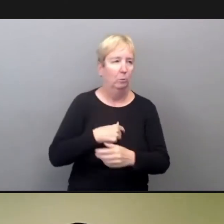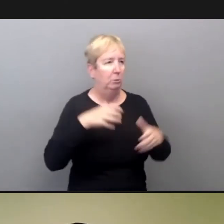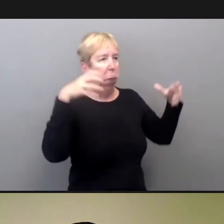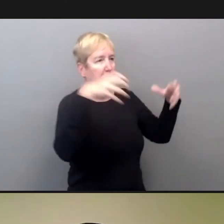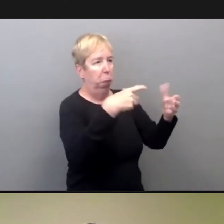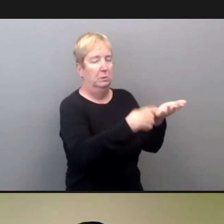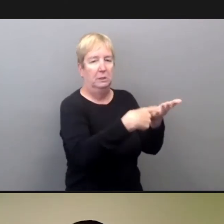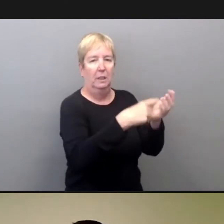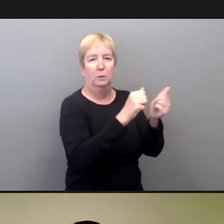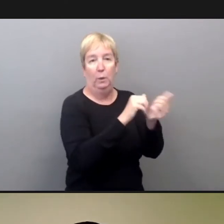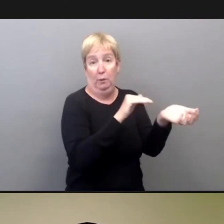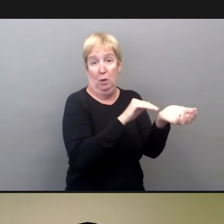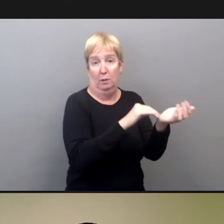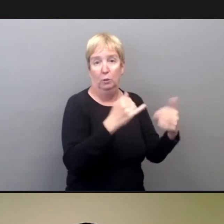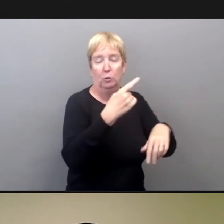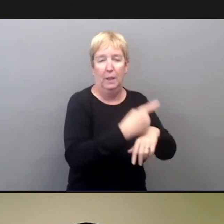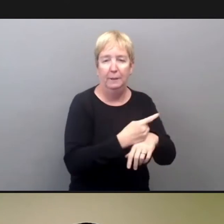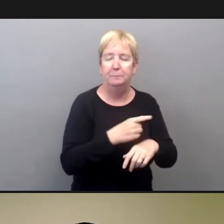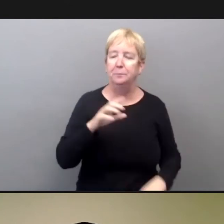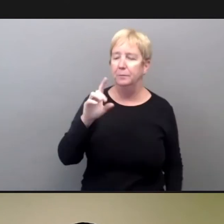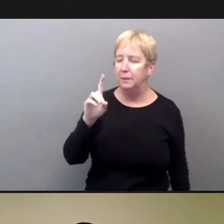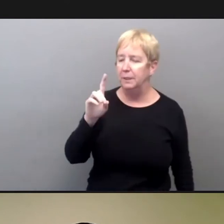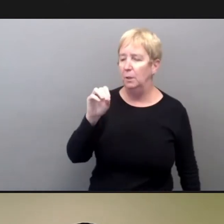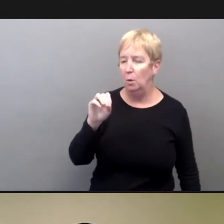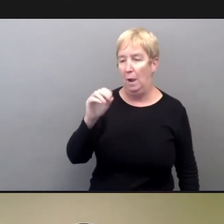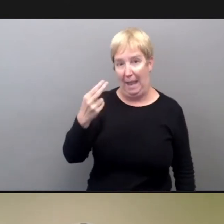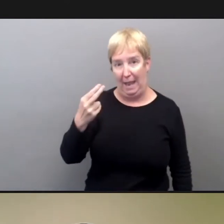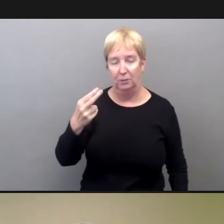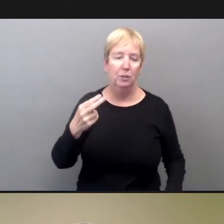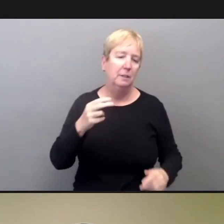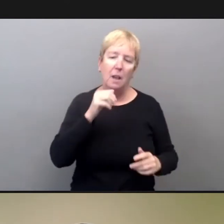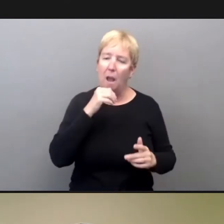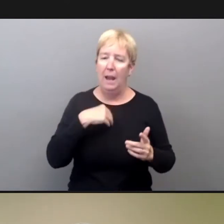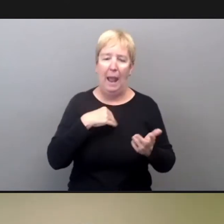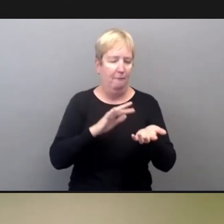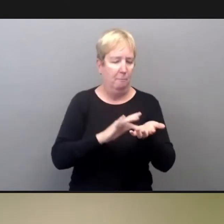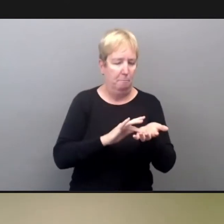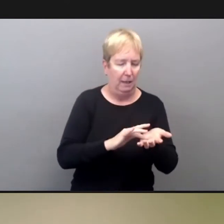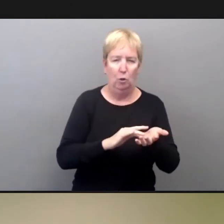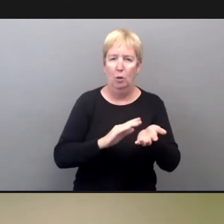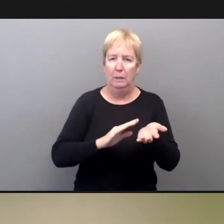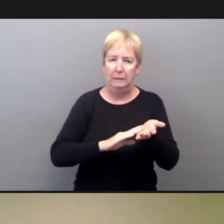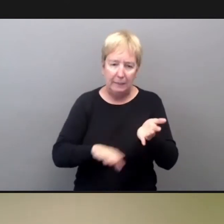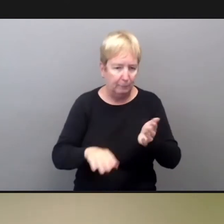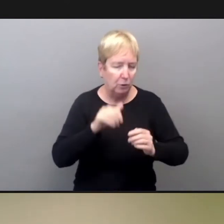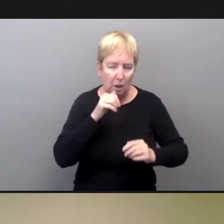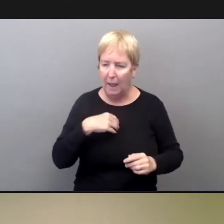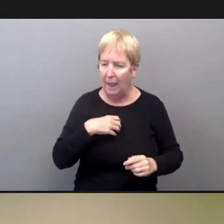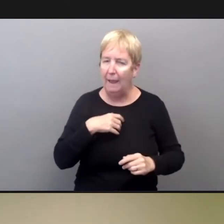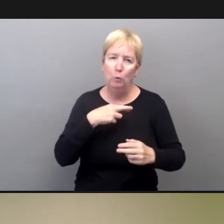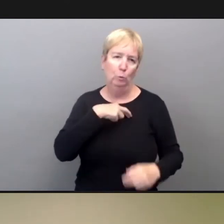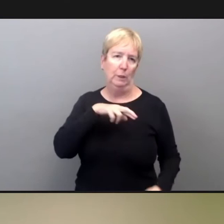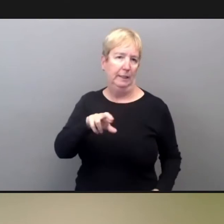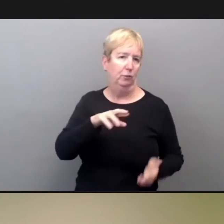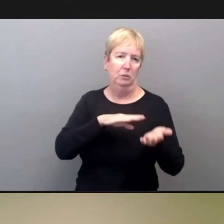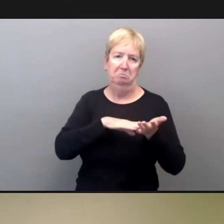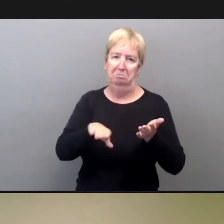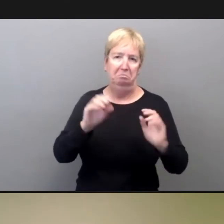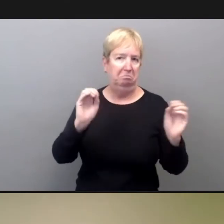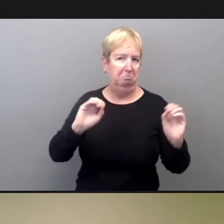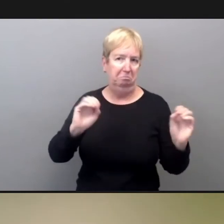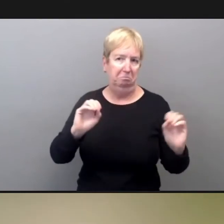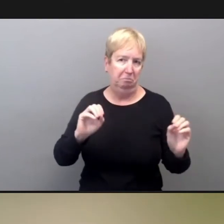the DOH doesn't provide any medical or religious exemptions for the COVID-19 vaccine. We only